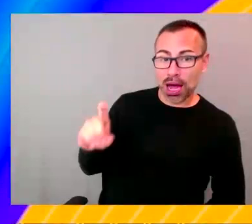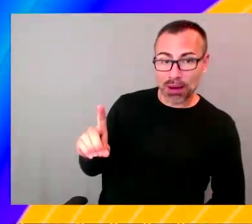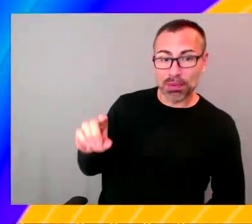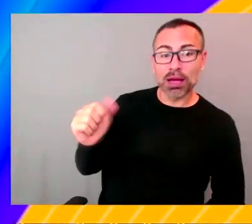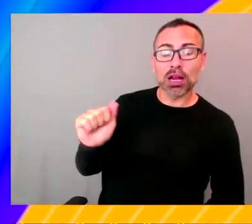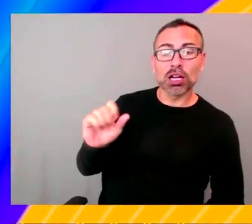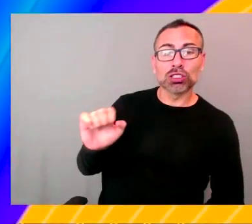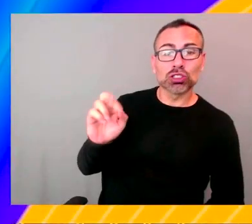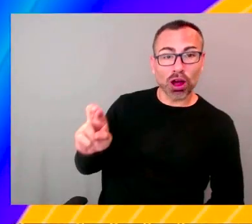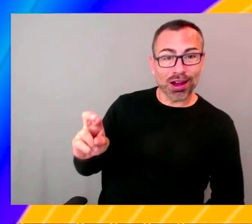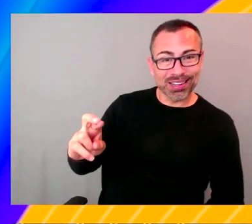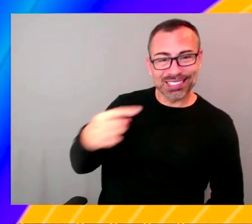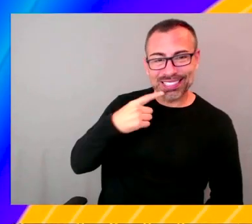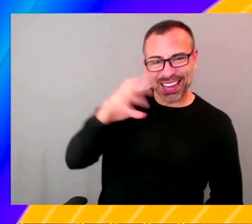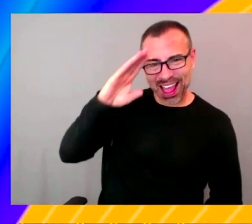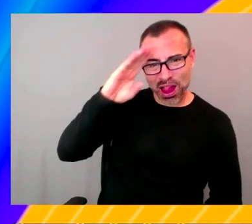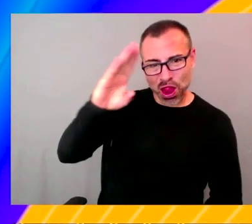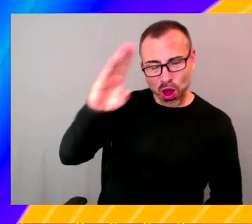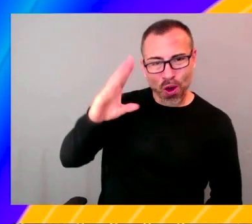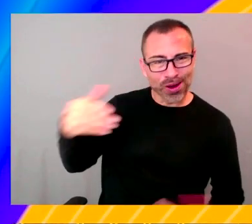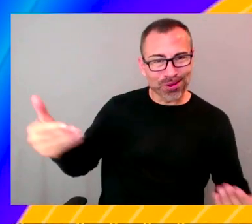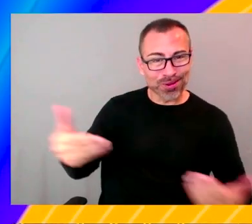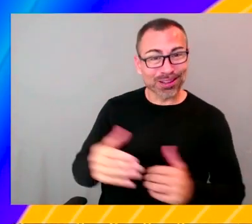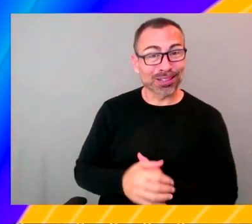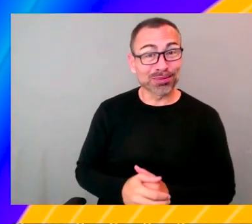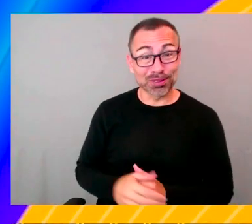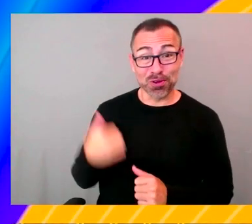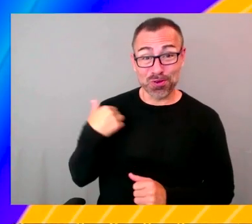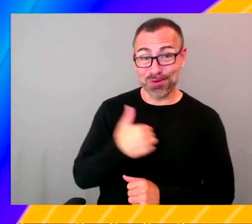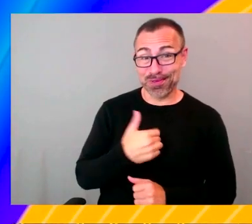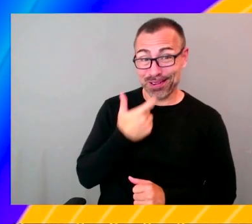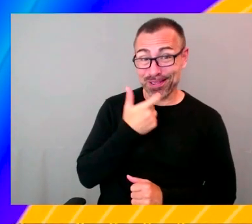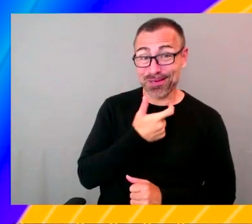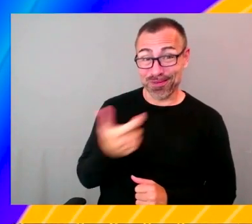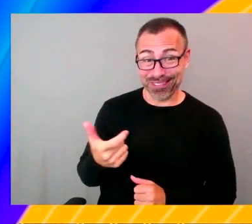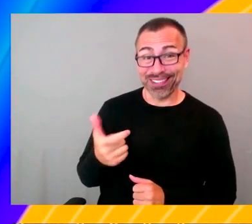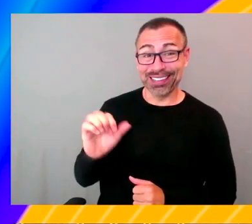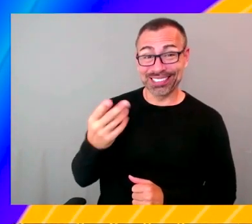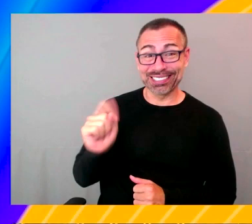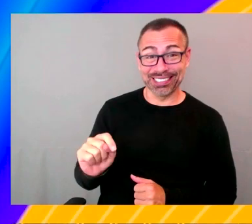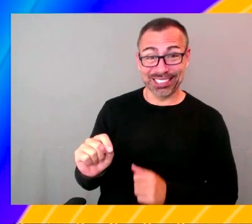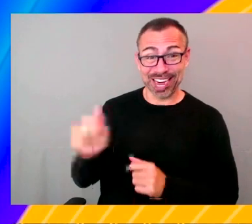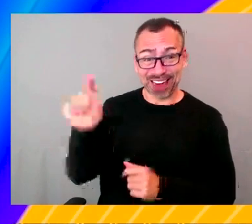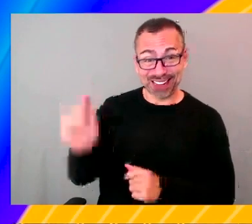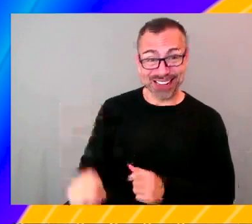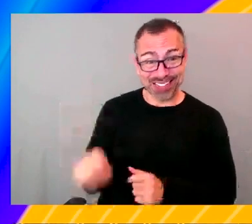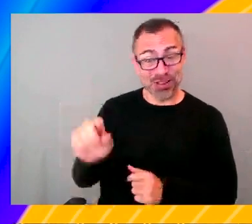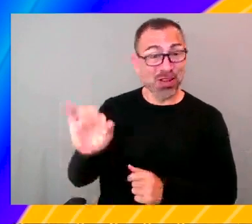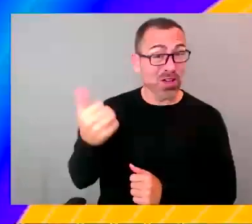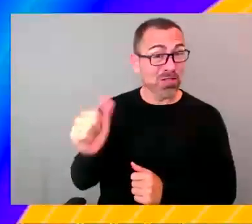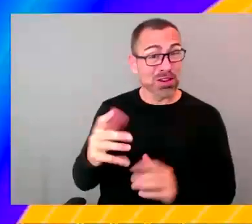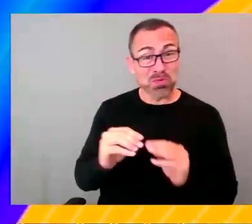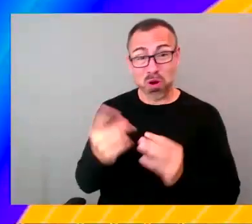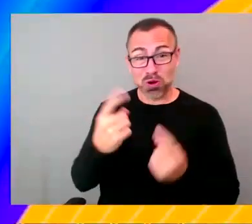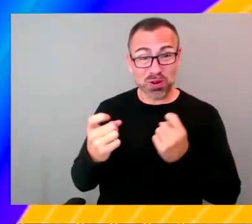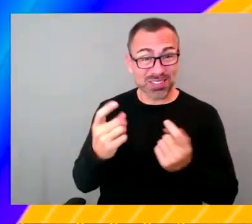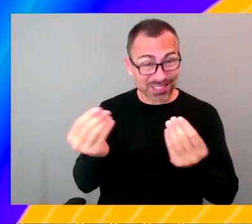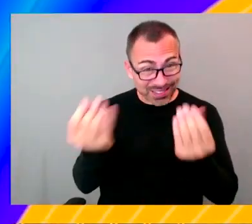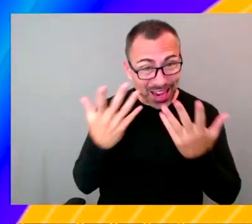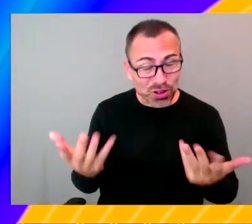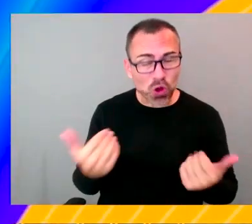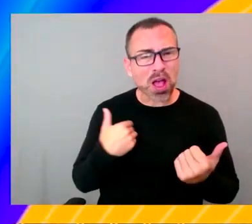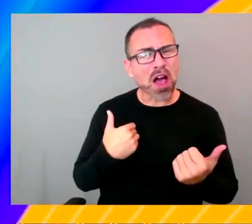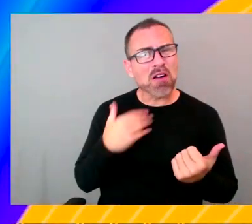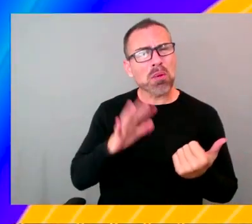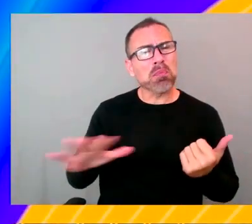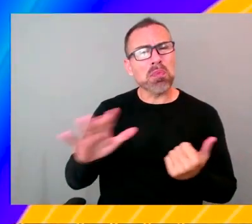chat. So we are watching the chat, everyone. Let us know if you have any questions. We have about 4 or 5 minutes left. Cool. In another minute or so, we should